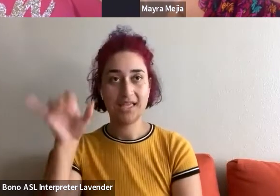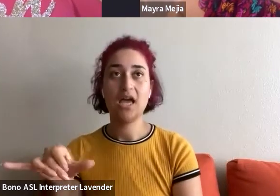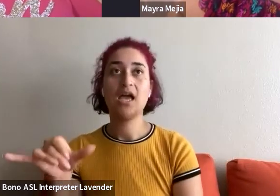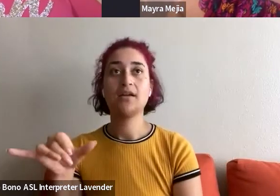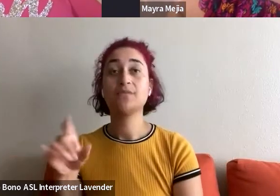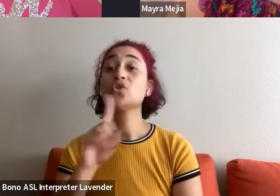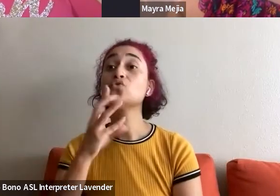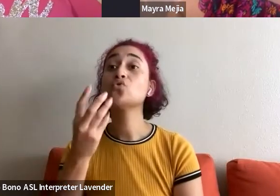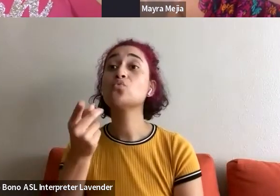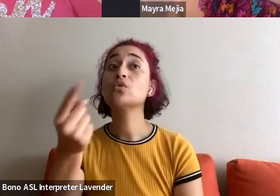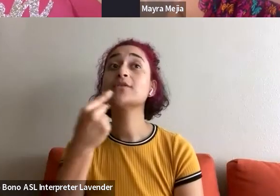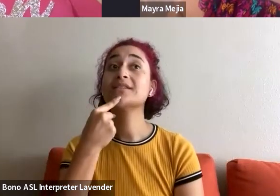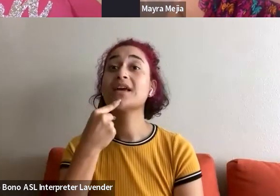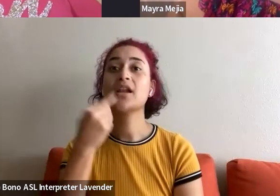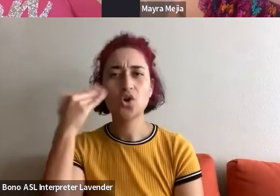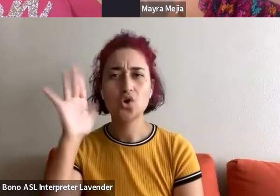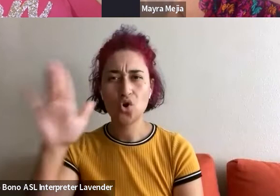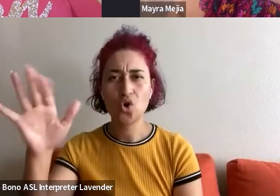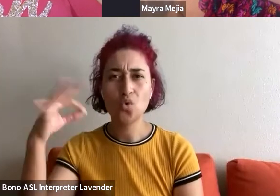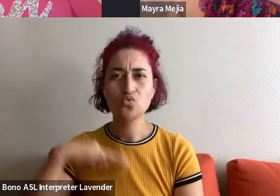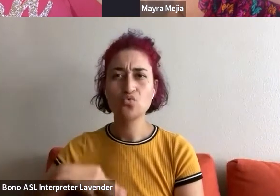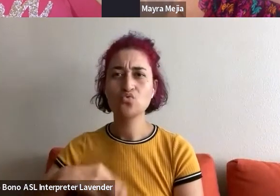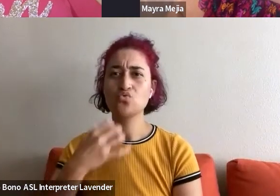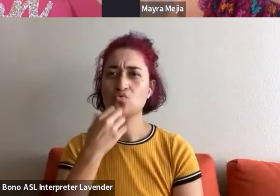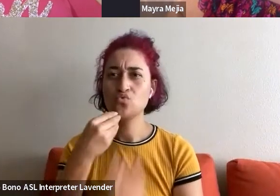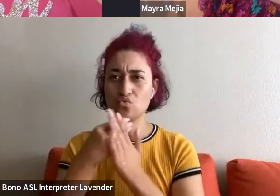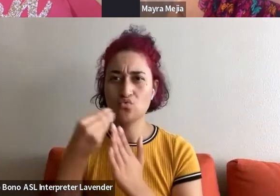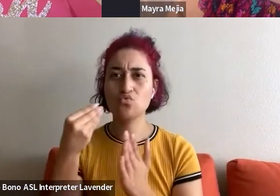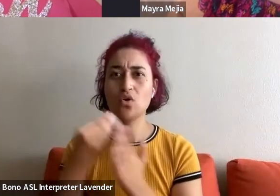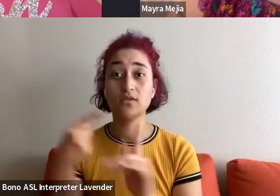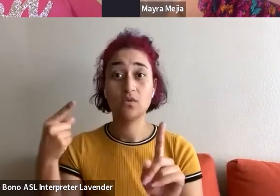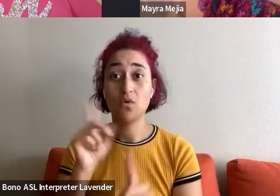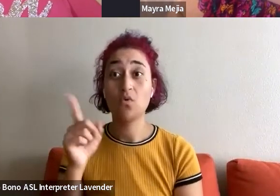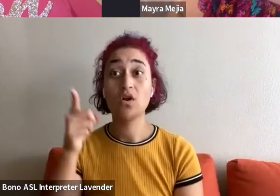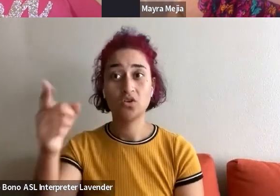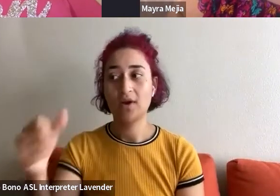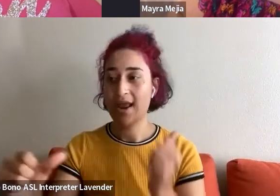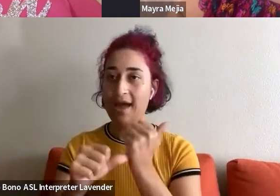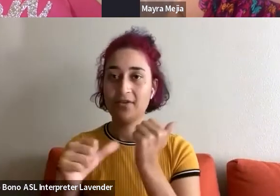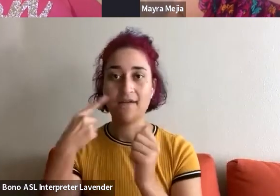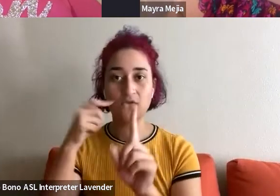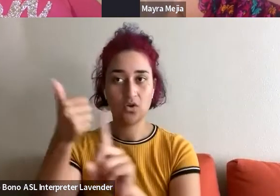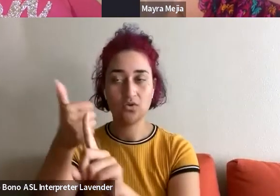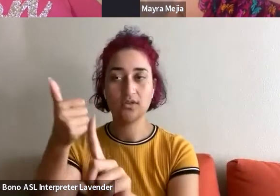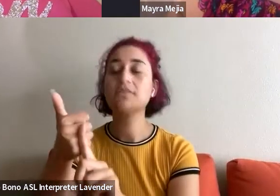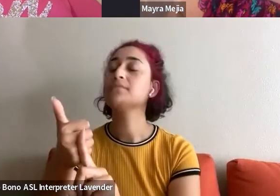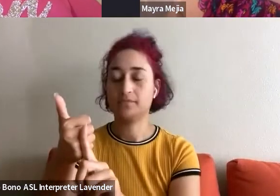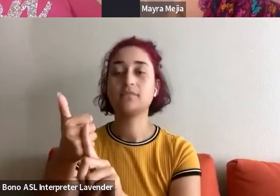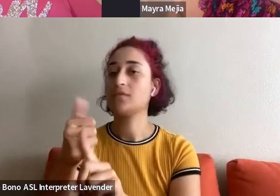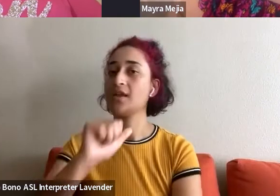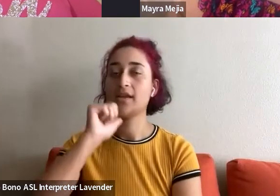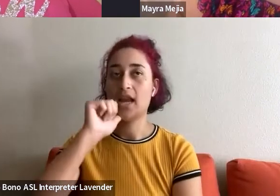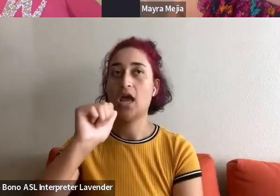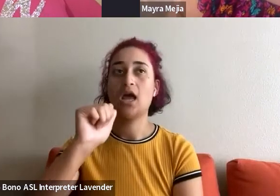what you said, know your worth to the point where you're going to advocate for yourself. Yeah. And you're not going